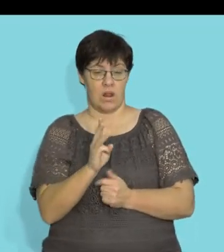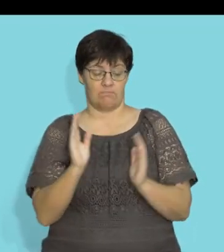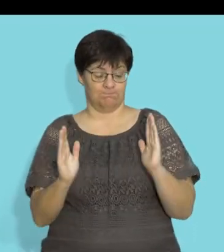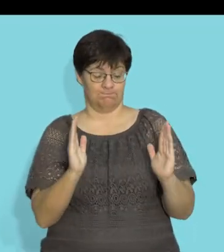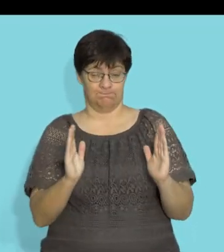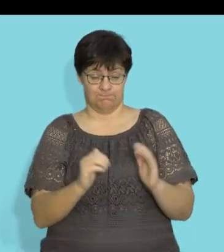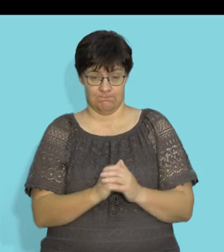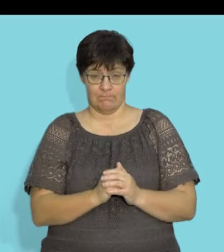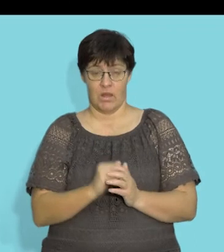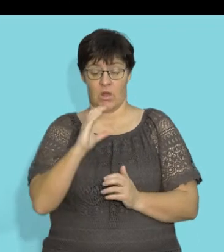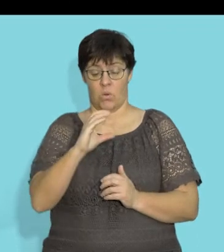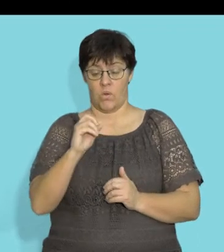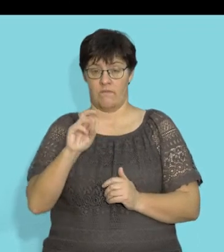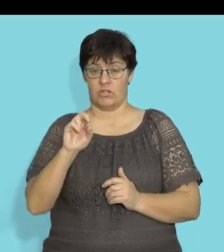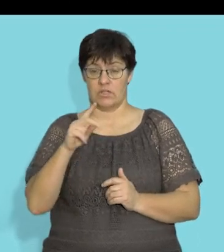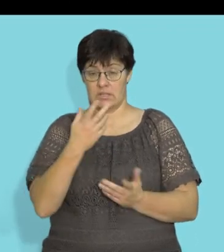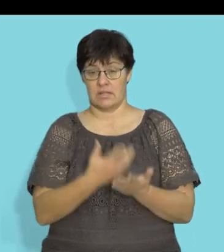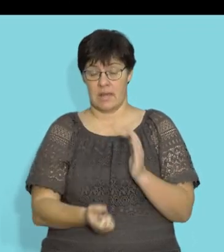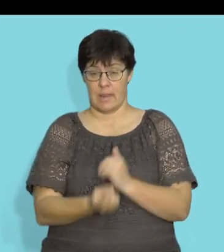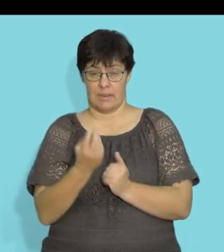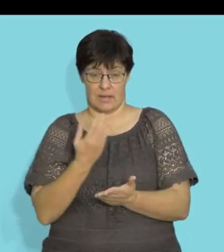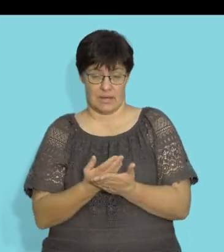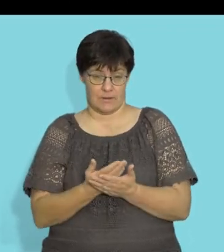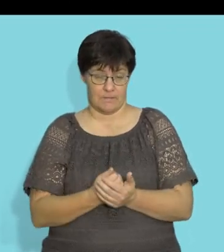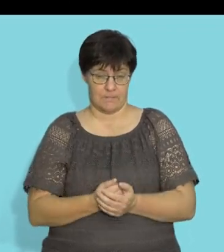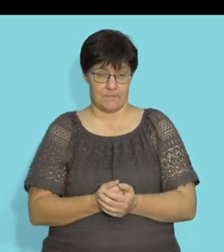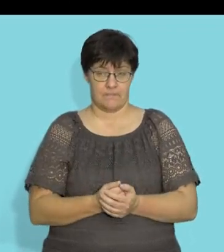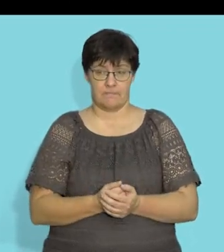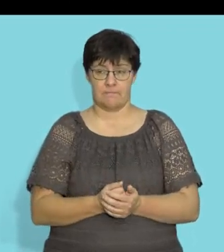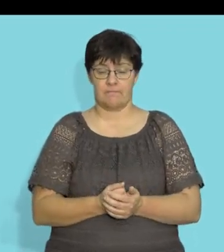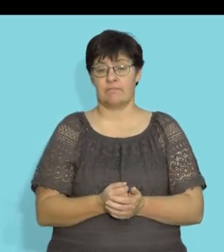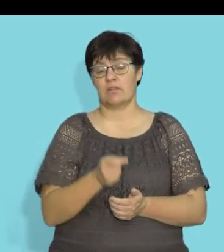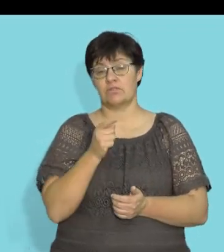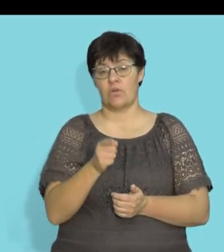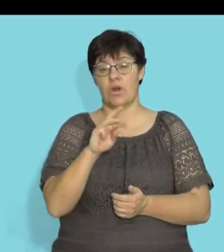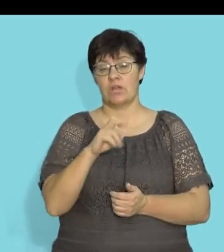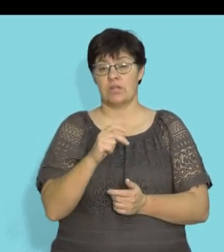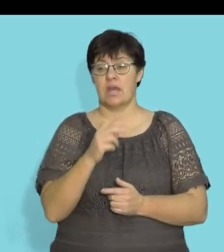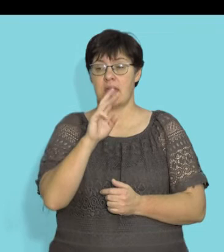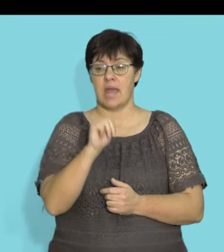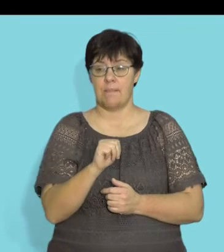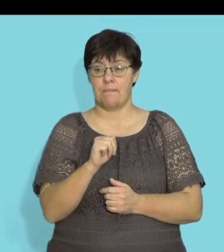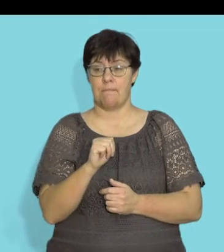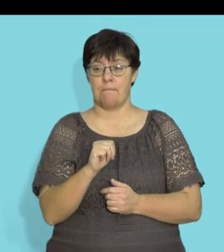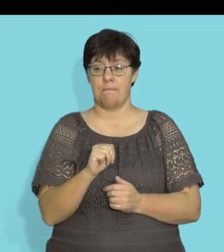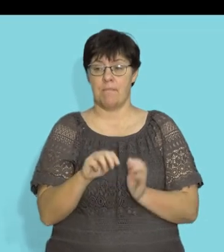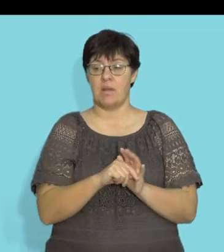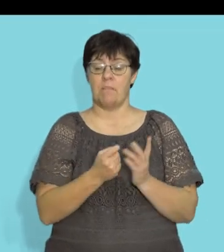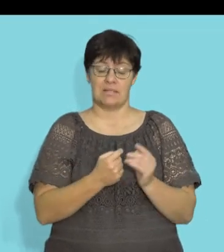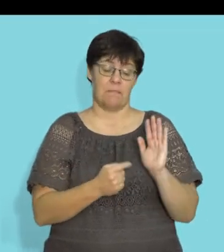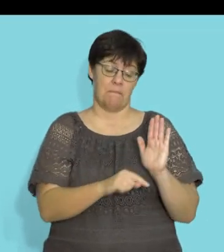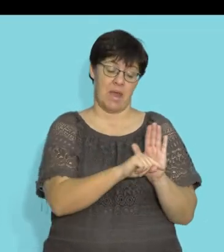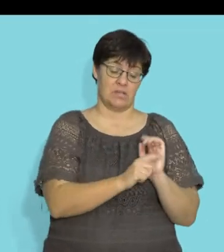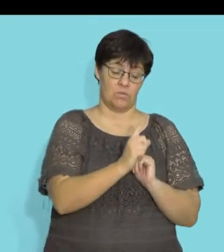be convergent. So on my next line, I'm going to say that the ratio of m minus 5 has to